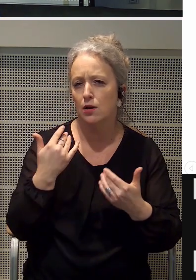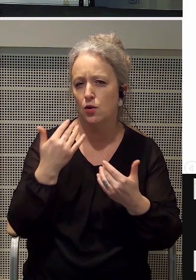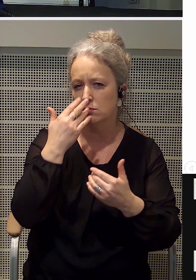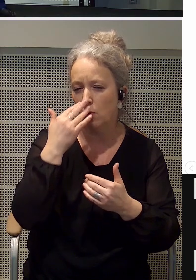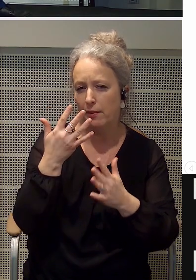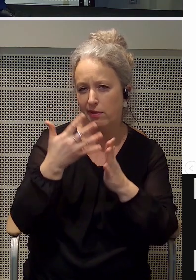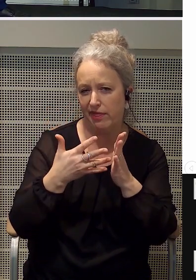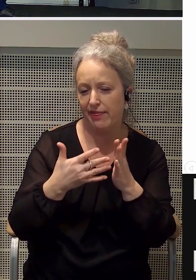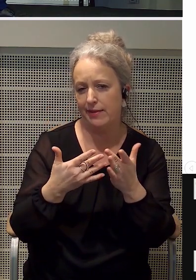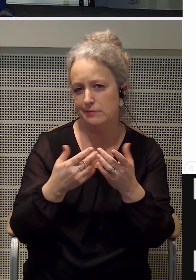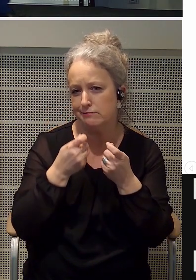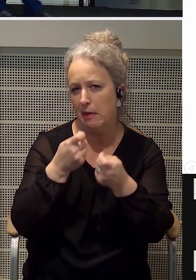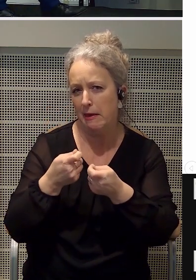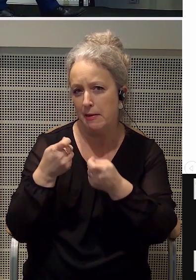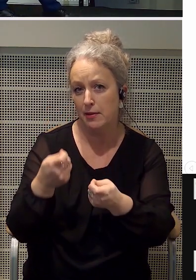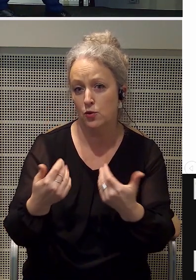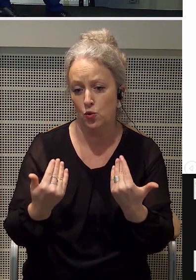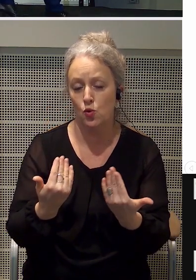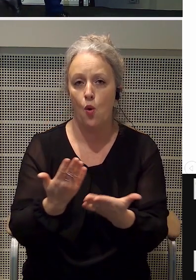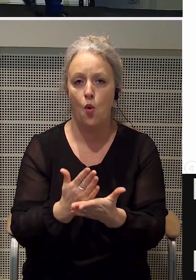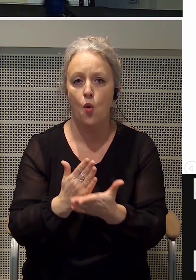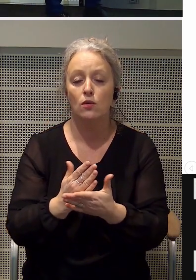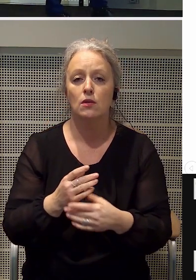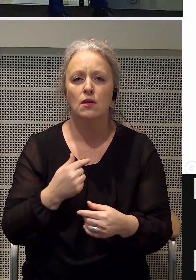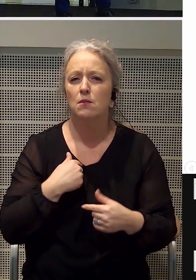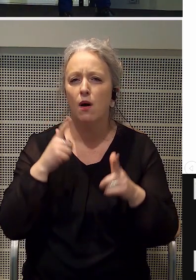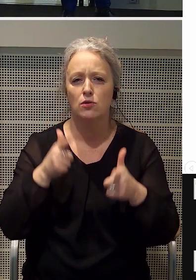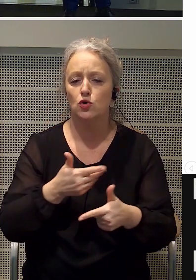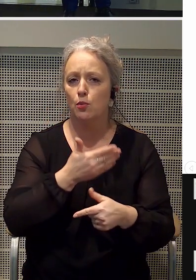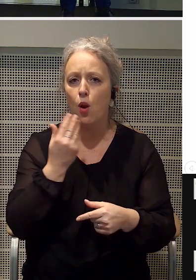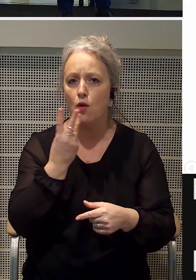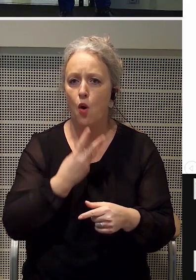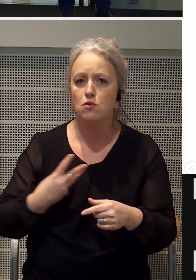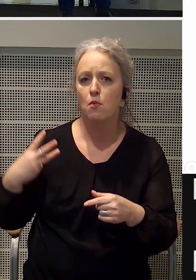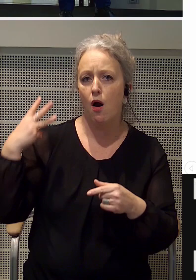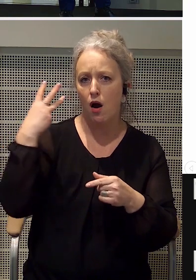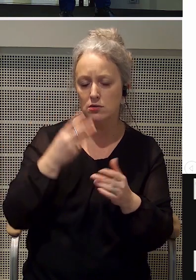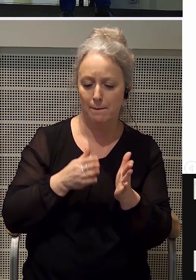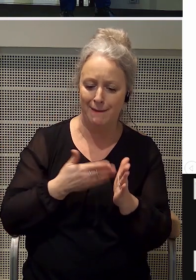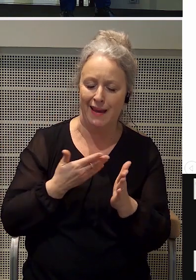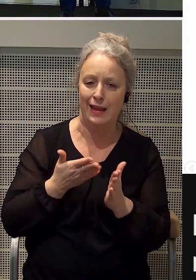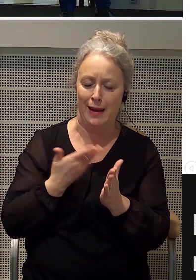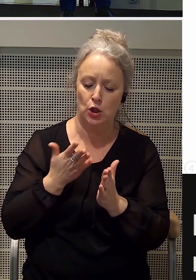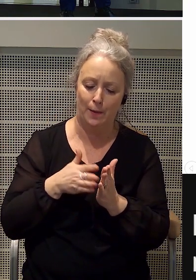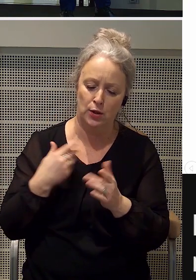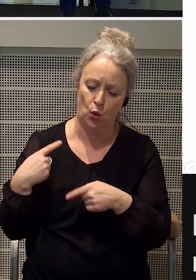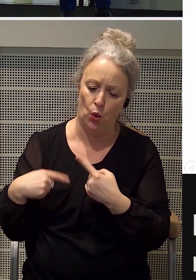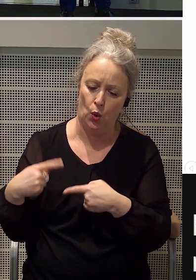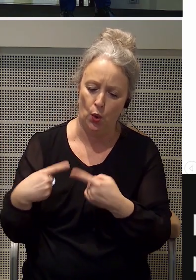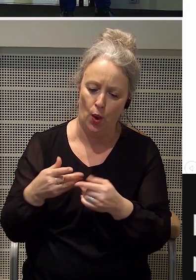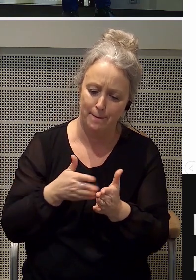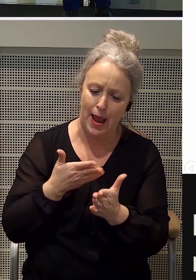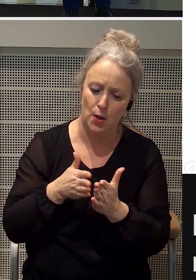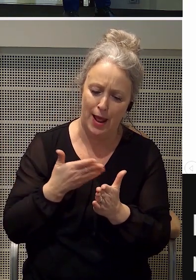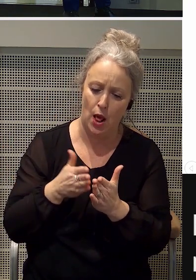speaking about numbers, we have seen a lot of numbers here today. I don't agree that we have been only